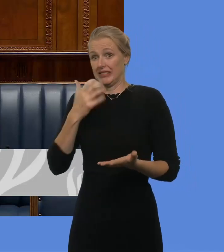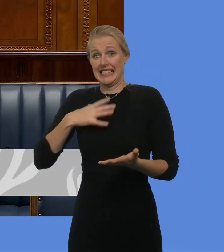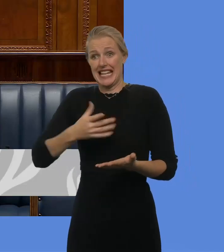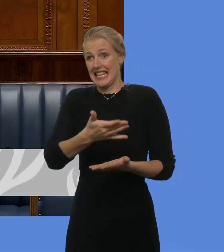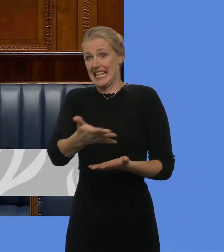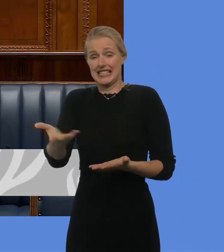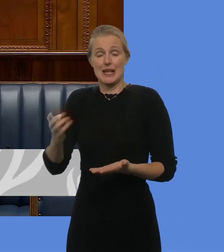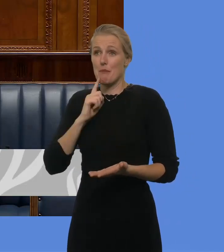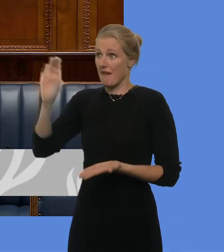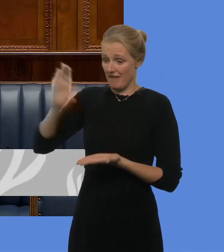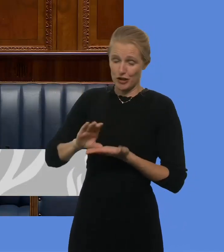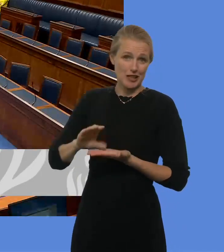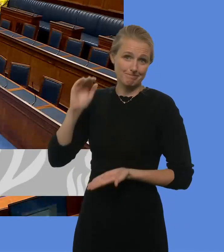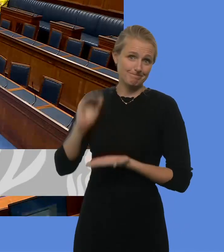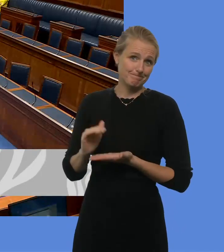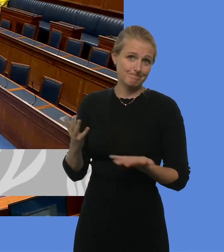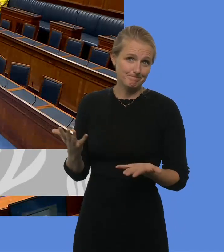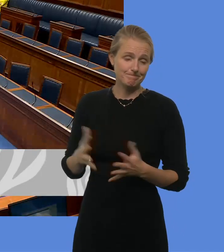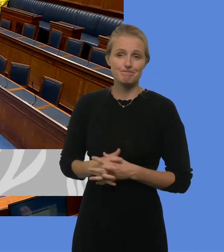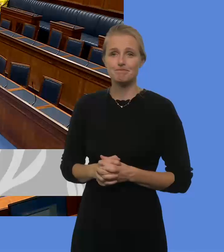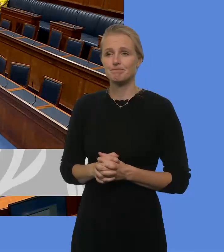Speaker. Nick Matheson.